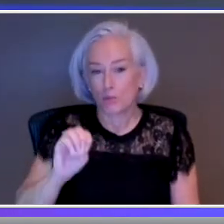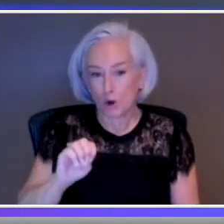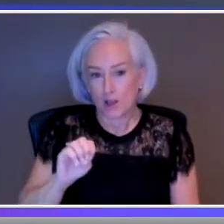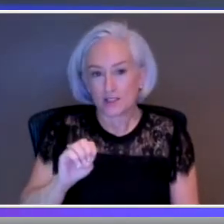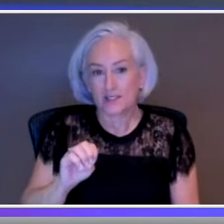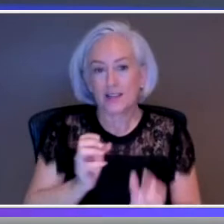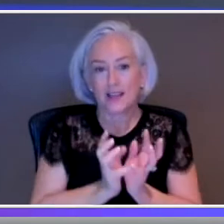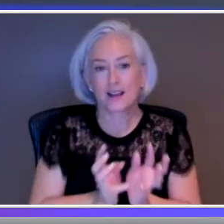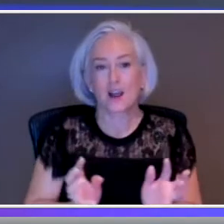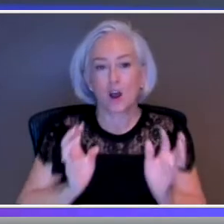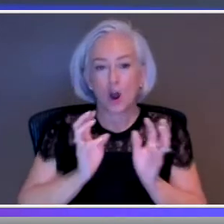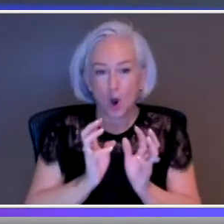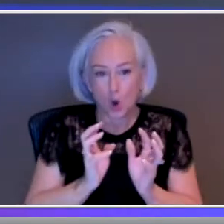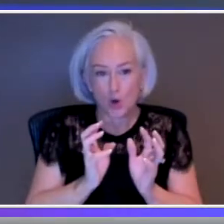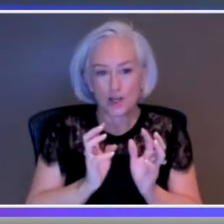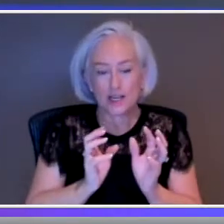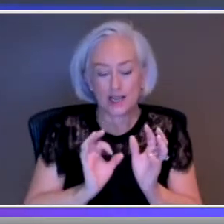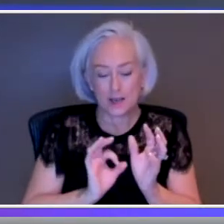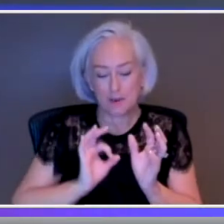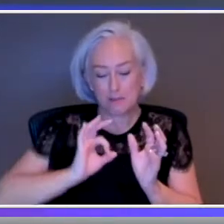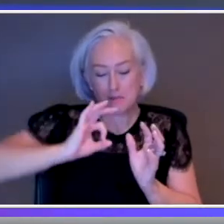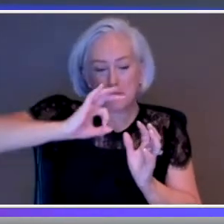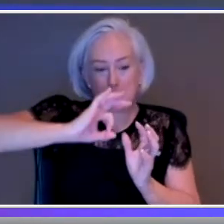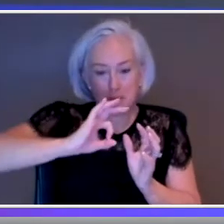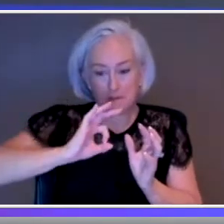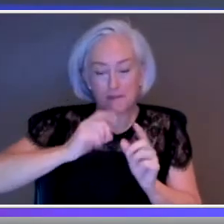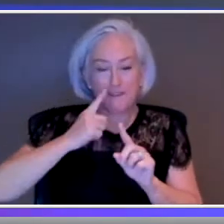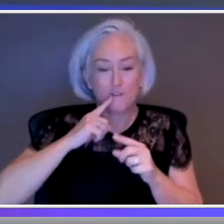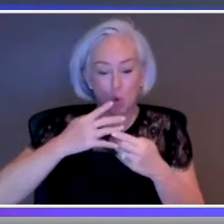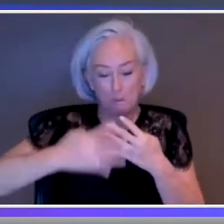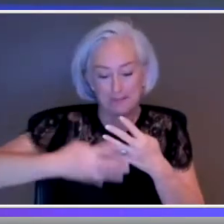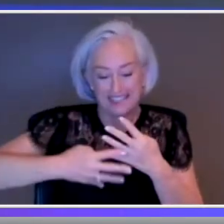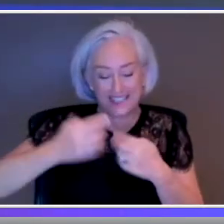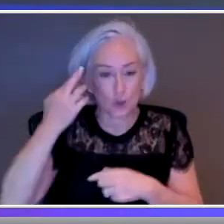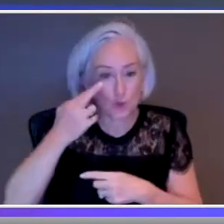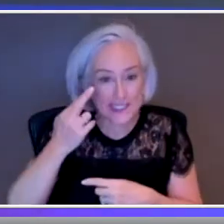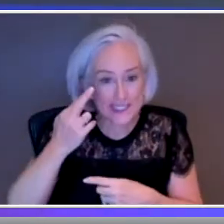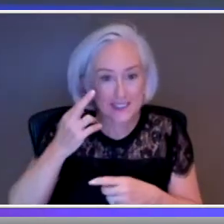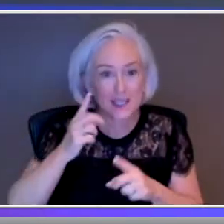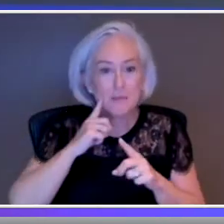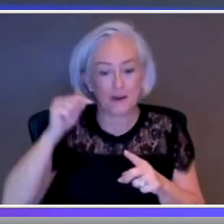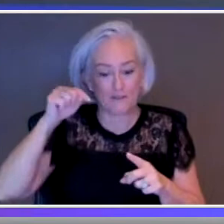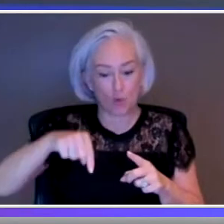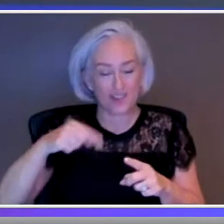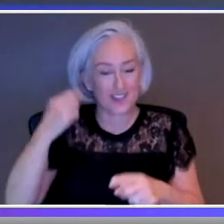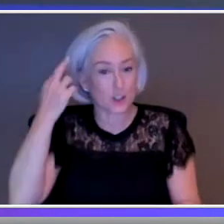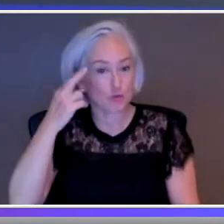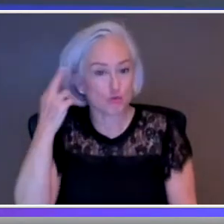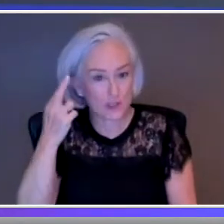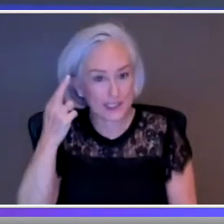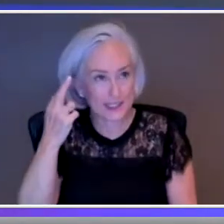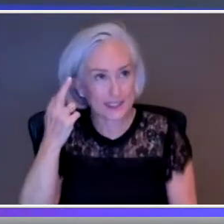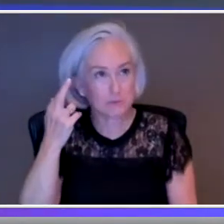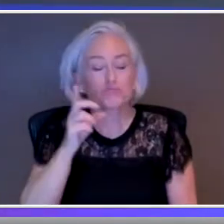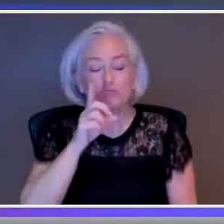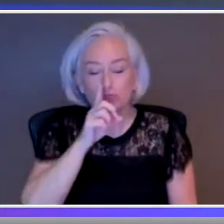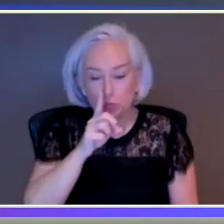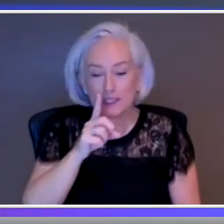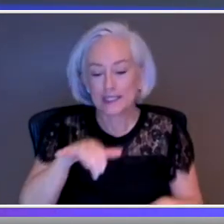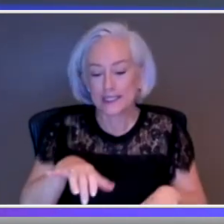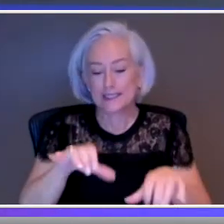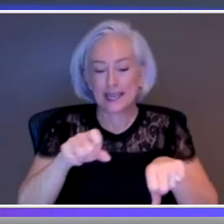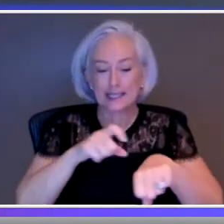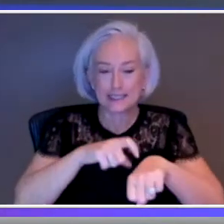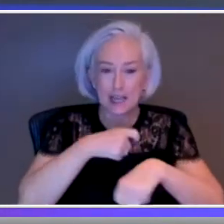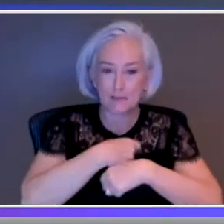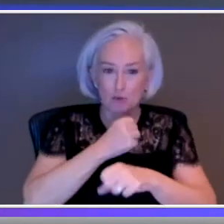bleeding. But for this development, for this particular indication, it just takes time for us to make sure that we know we can do it safely, it